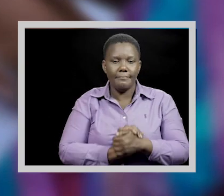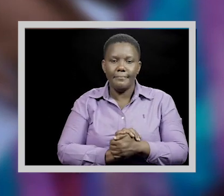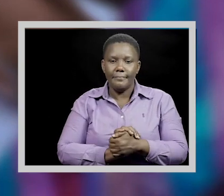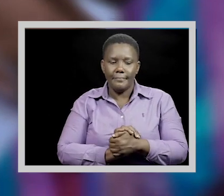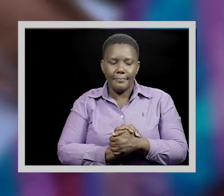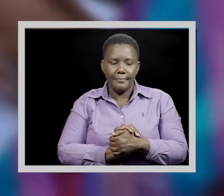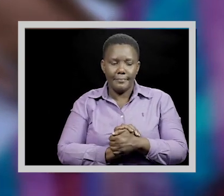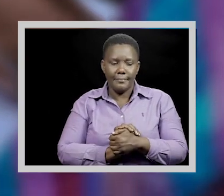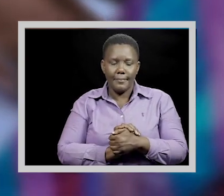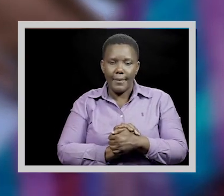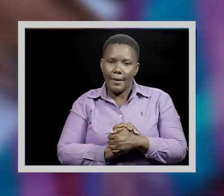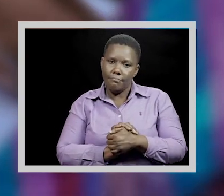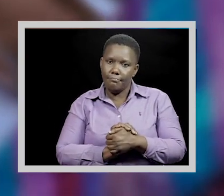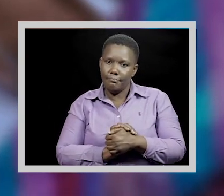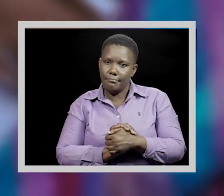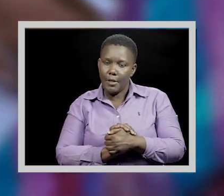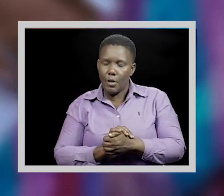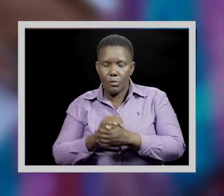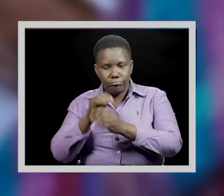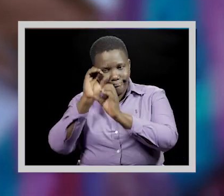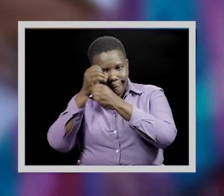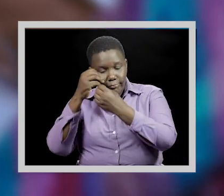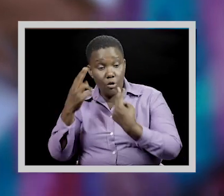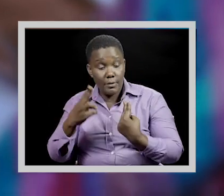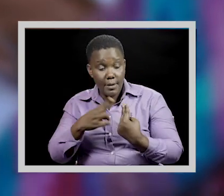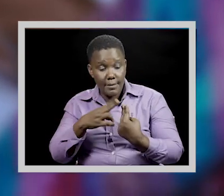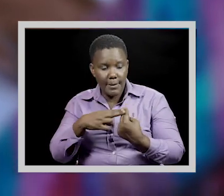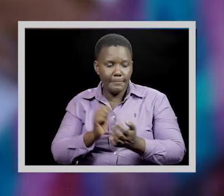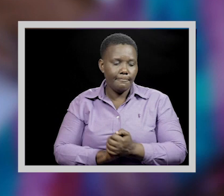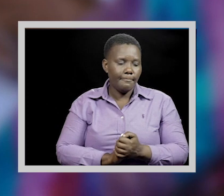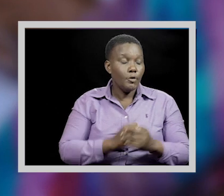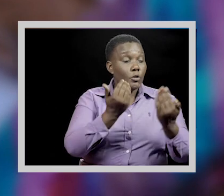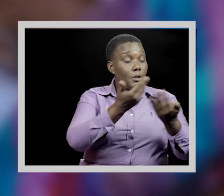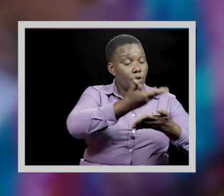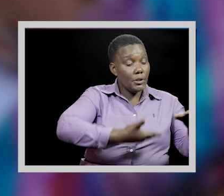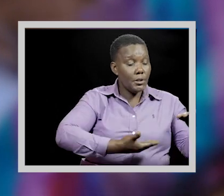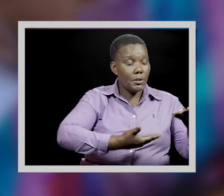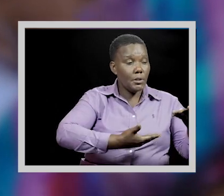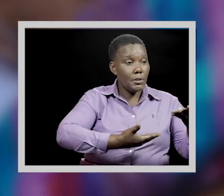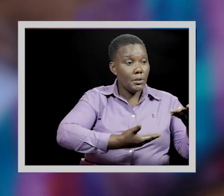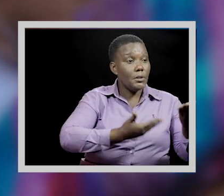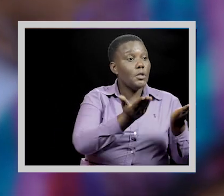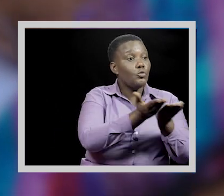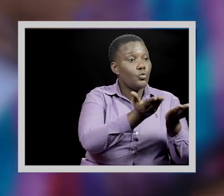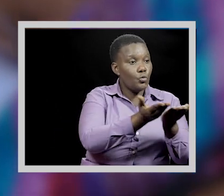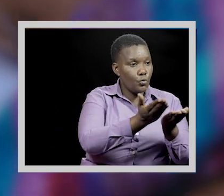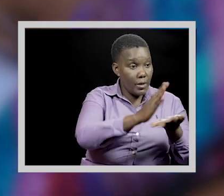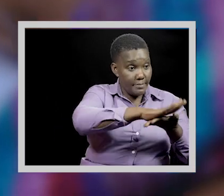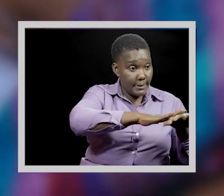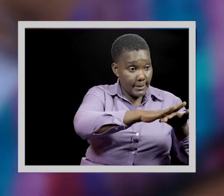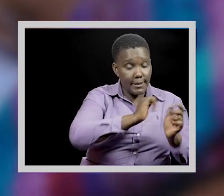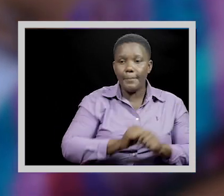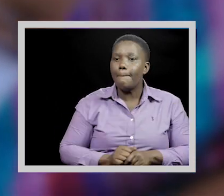evidence, information from the primary school attended by the child, any primary school